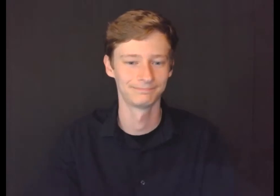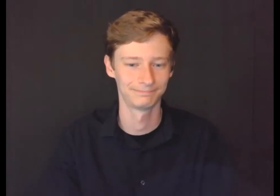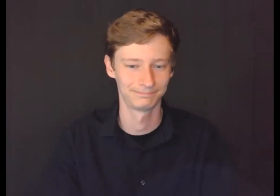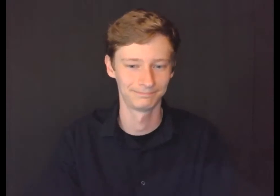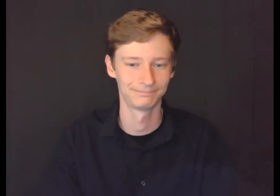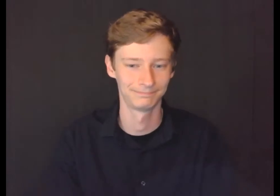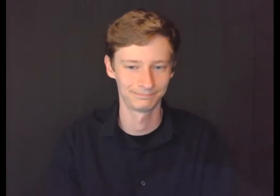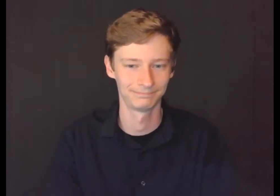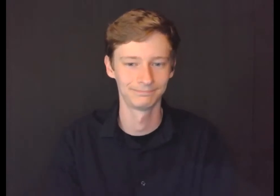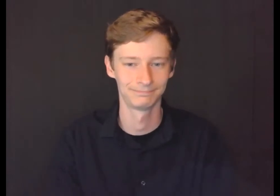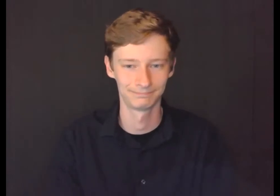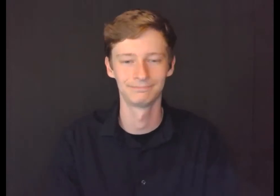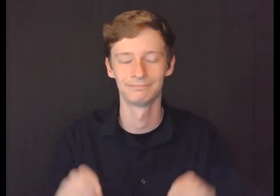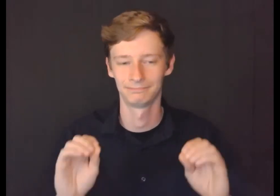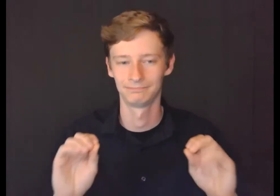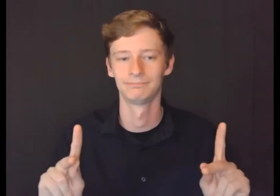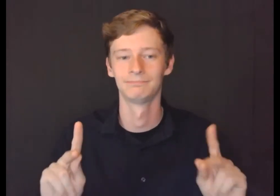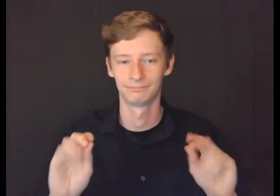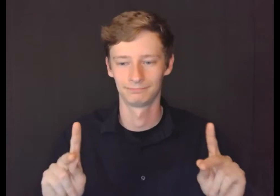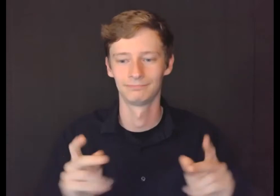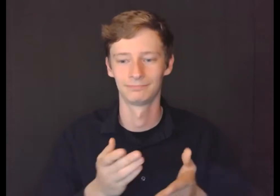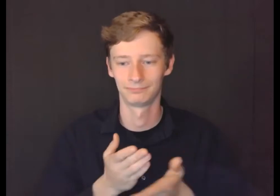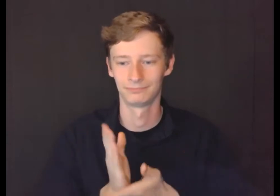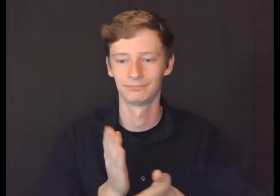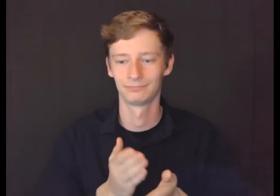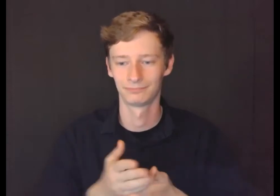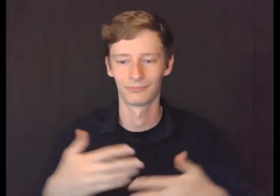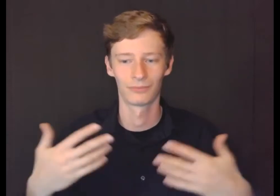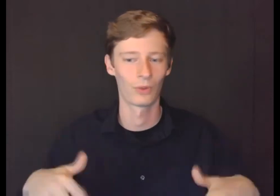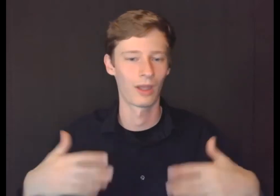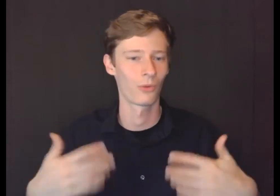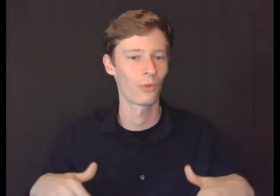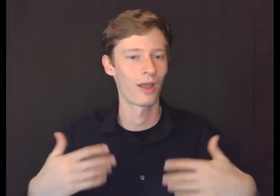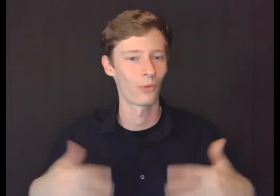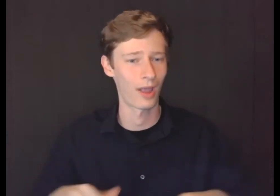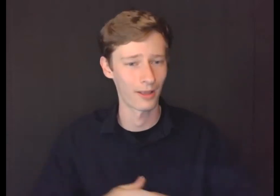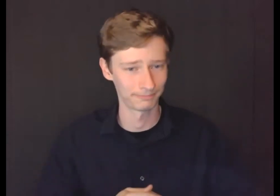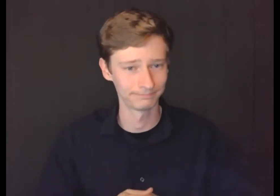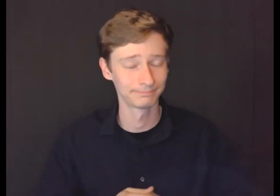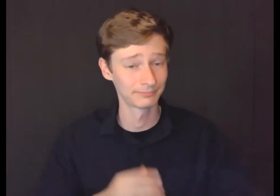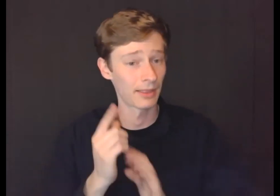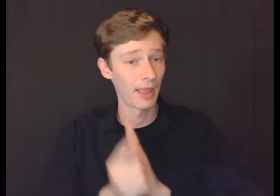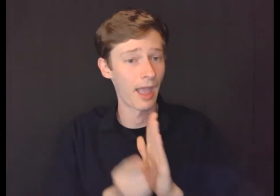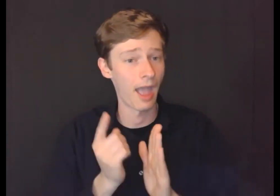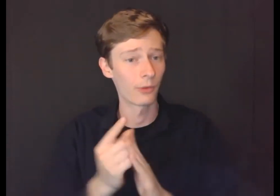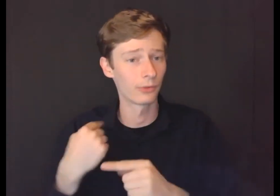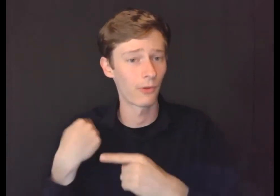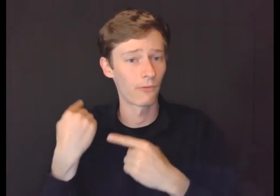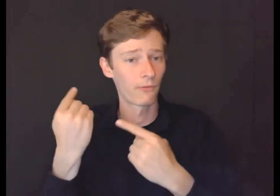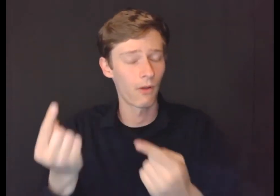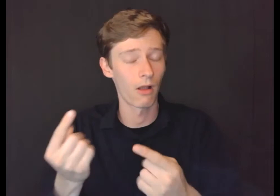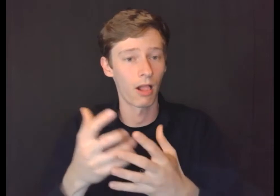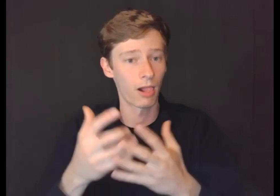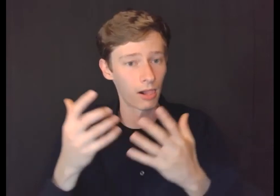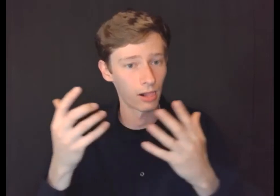Okay, all right. Whew. All right, y'all, we've had an hour of a lot of information thrown at y'all, and we got a lot